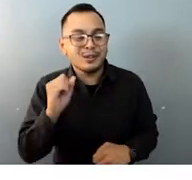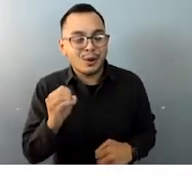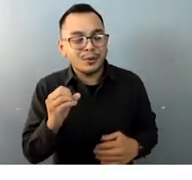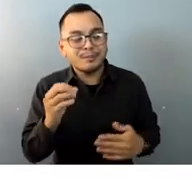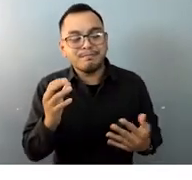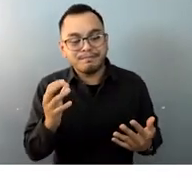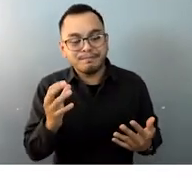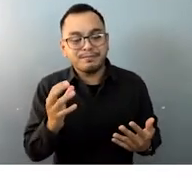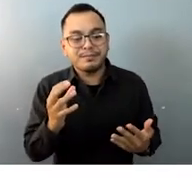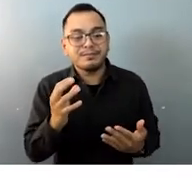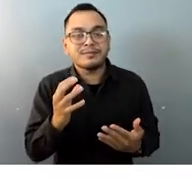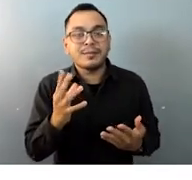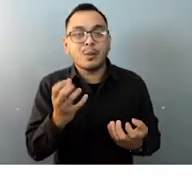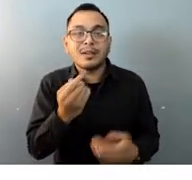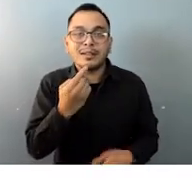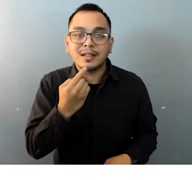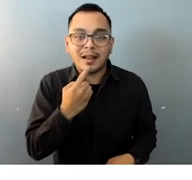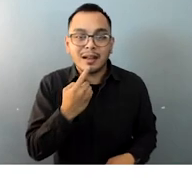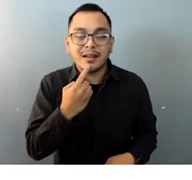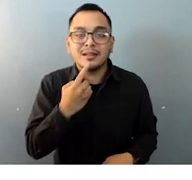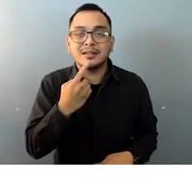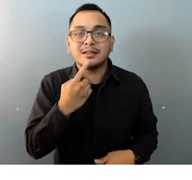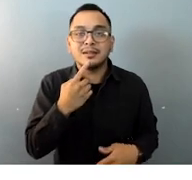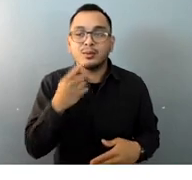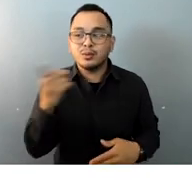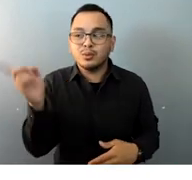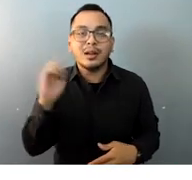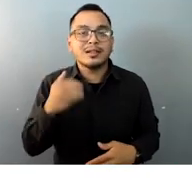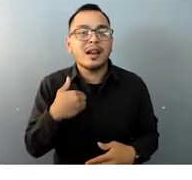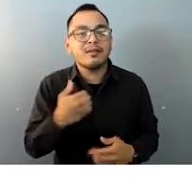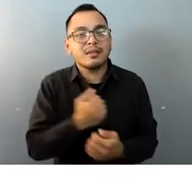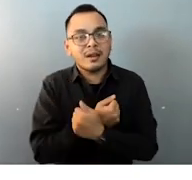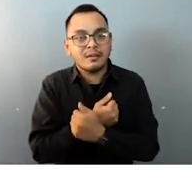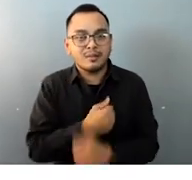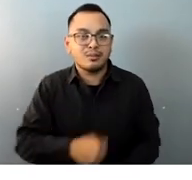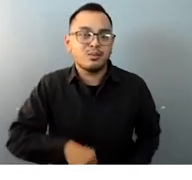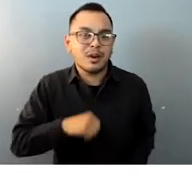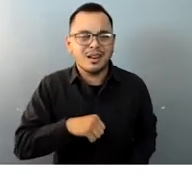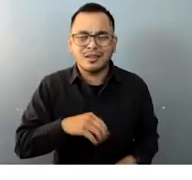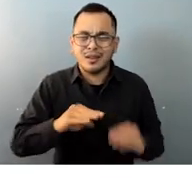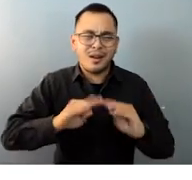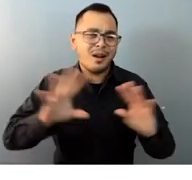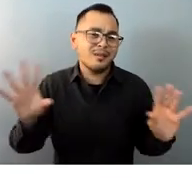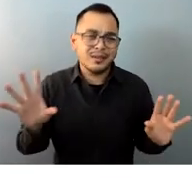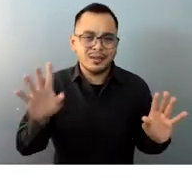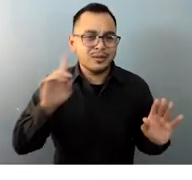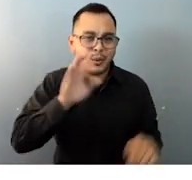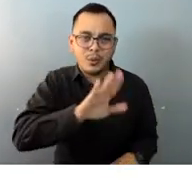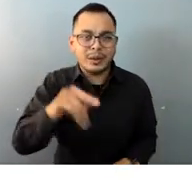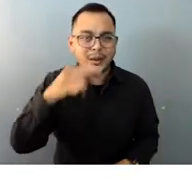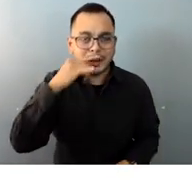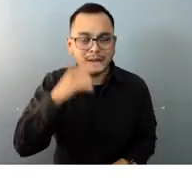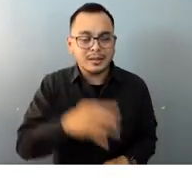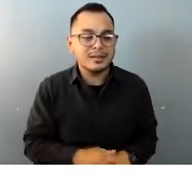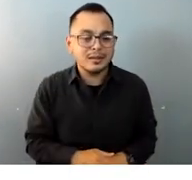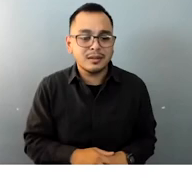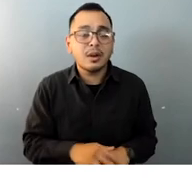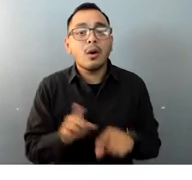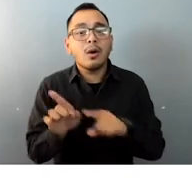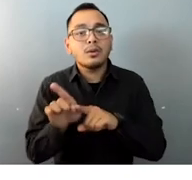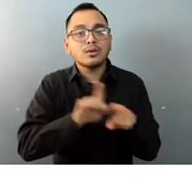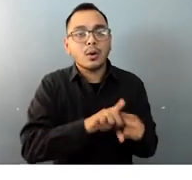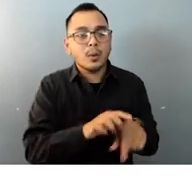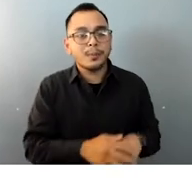they're crying. And I just want to say part of it is the extraordinary love and pride that is so evident that you have for